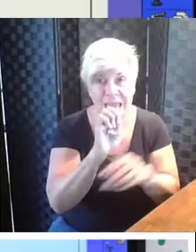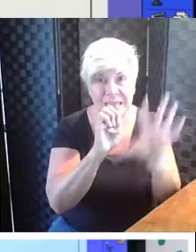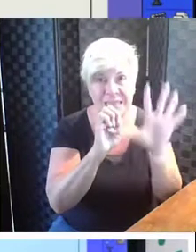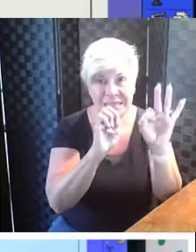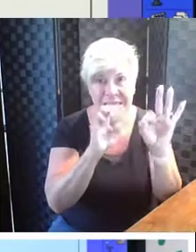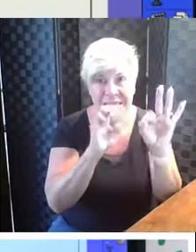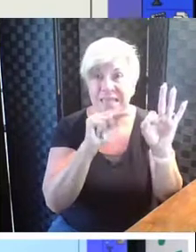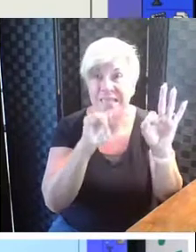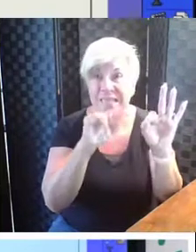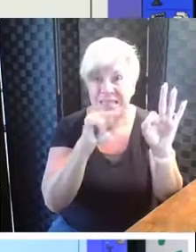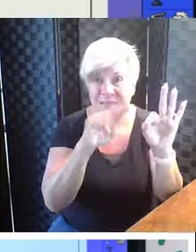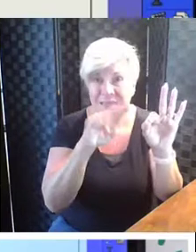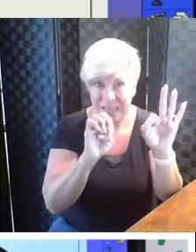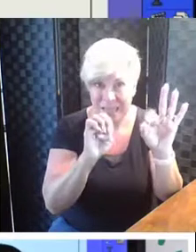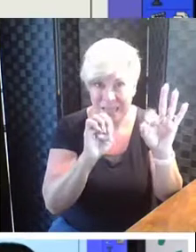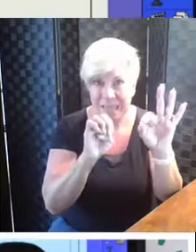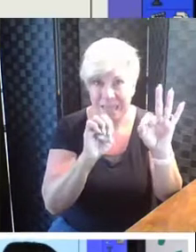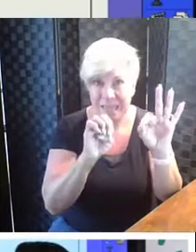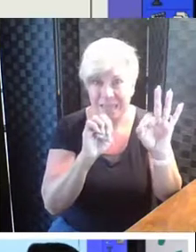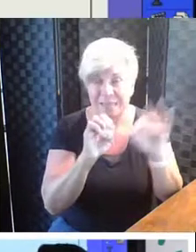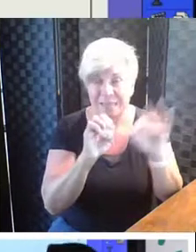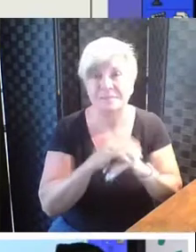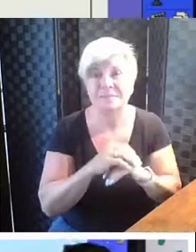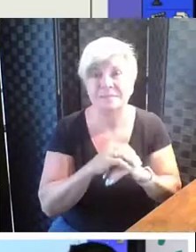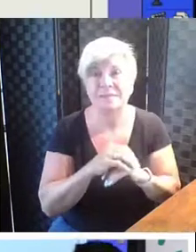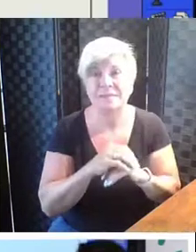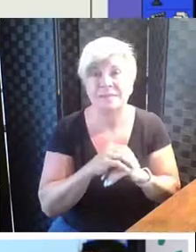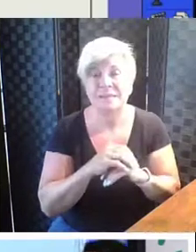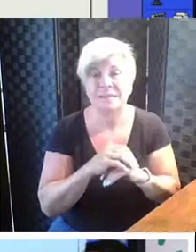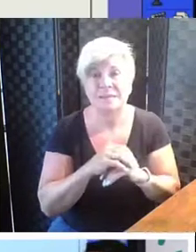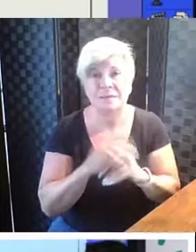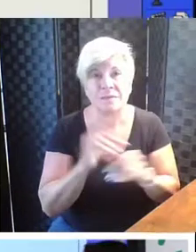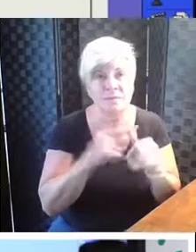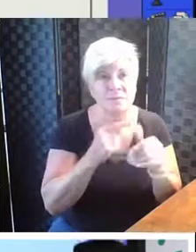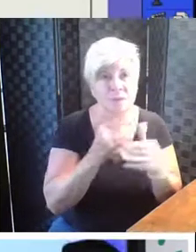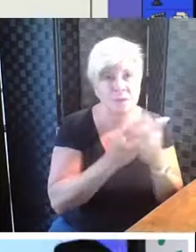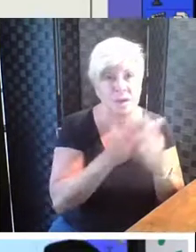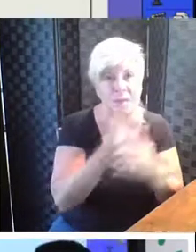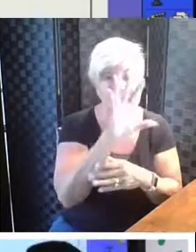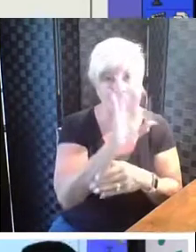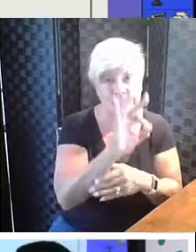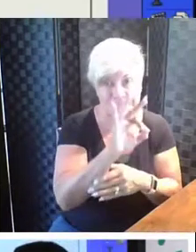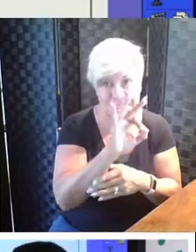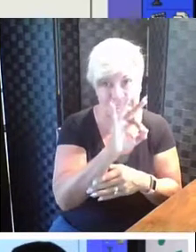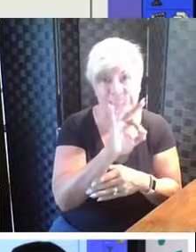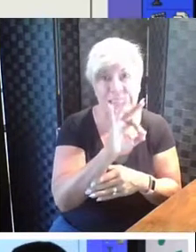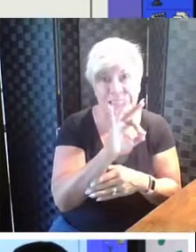students arrive at the summer kickoff party for second grade. So our first part is